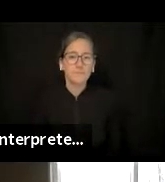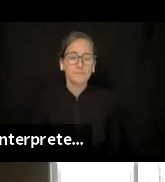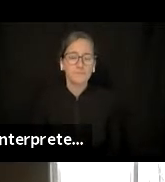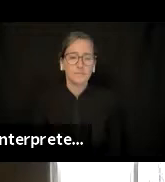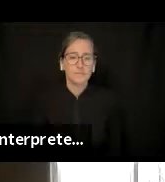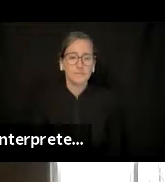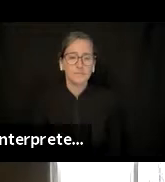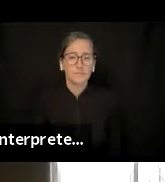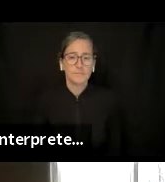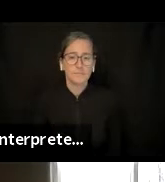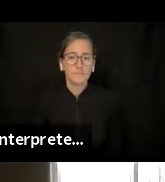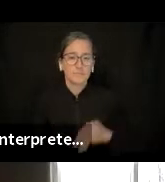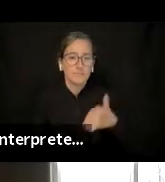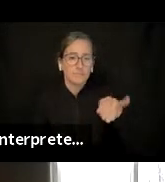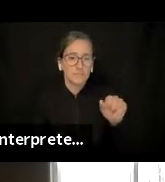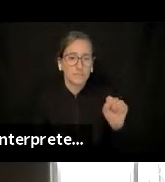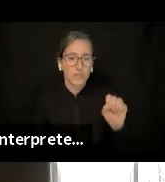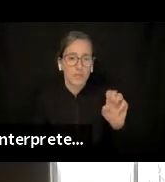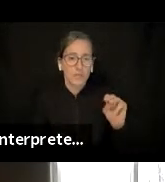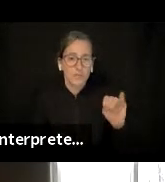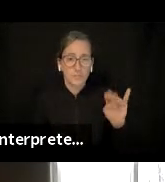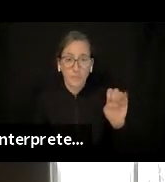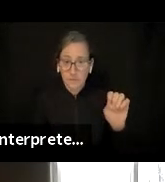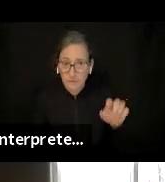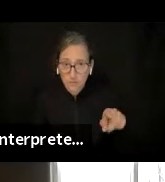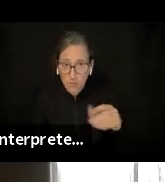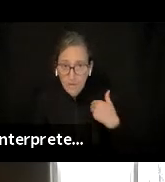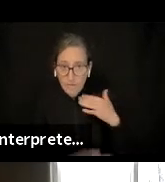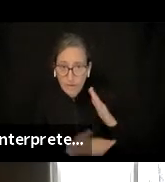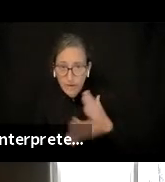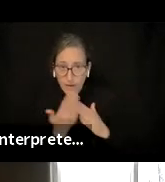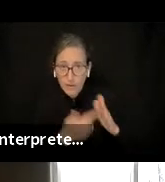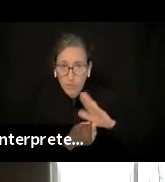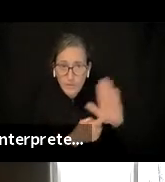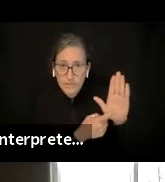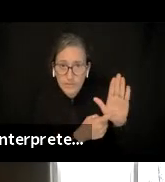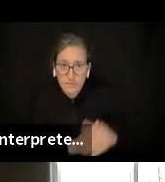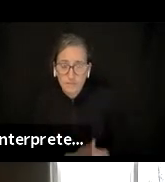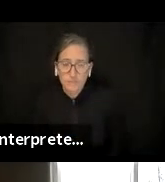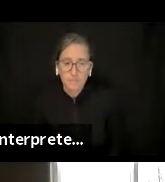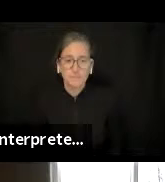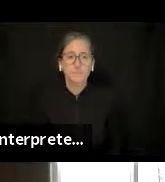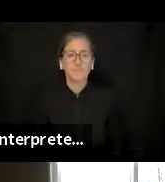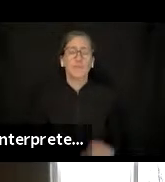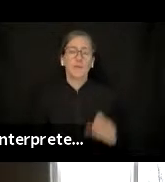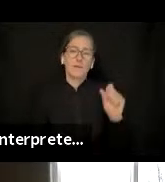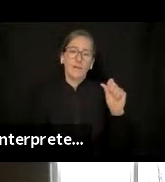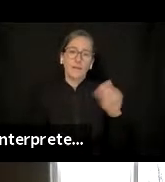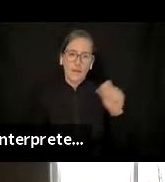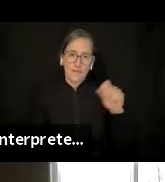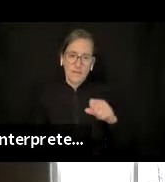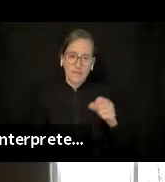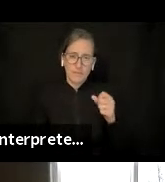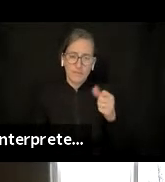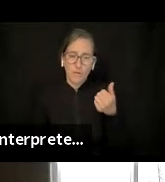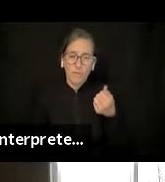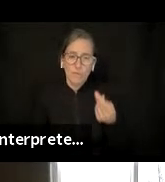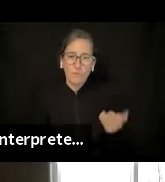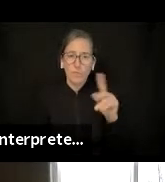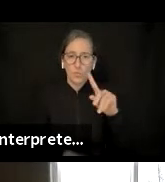Looks like Jasmine has hand raised. Yeah, I had a couple of questions. First